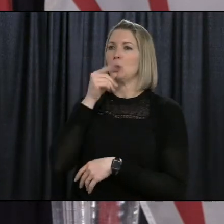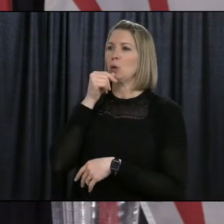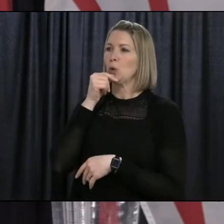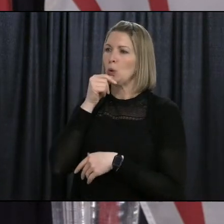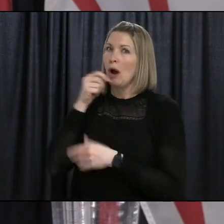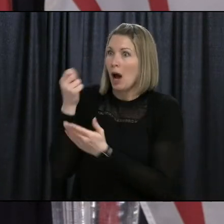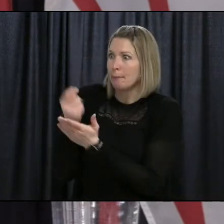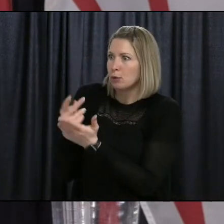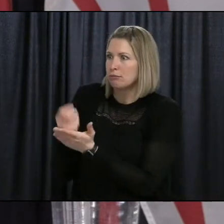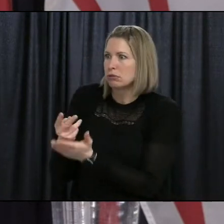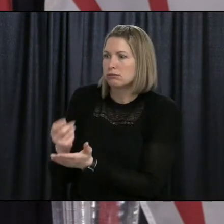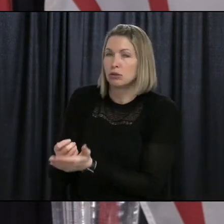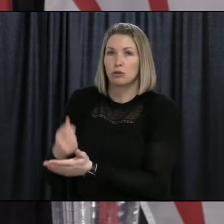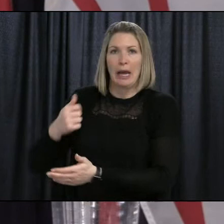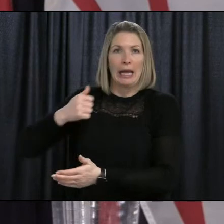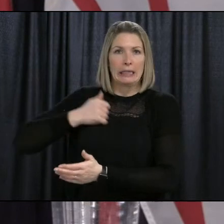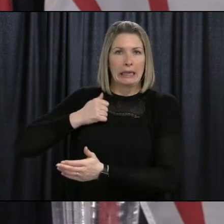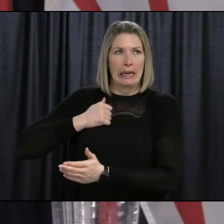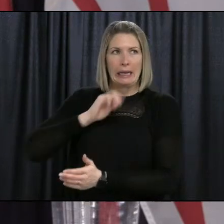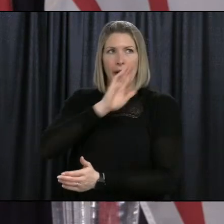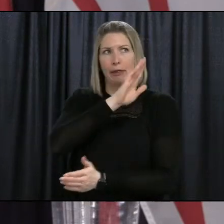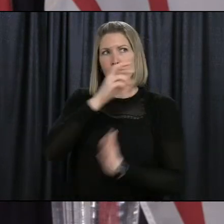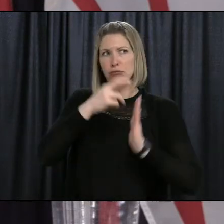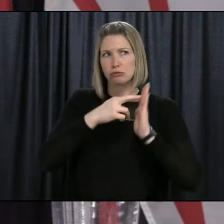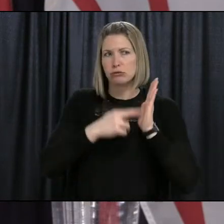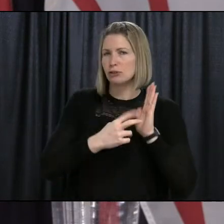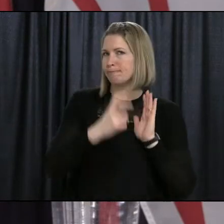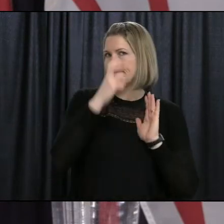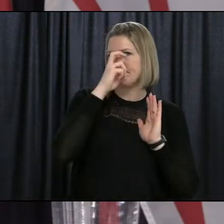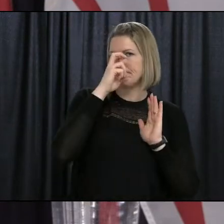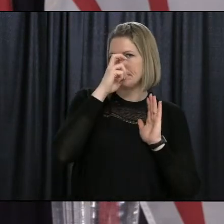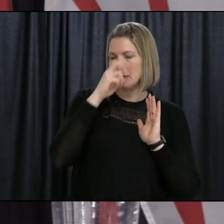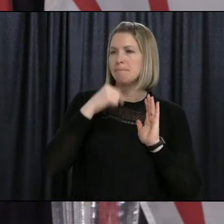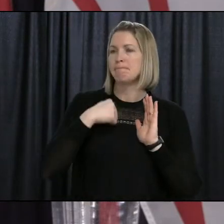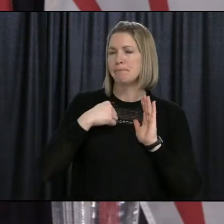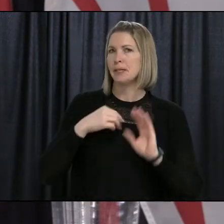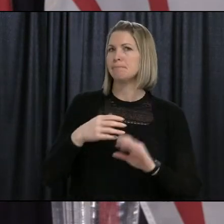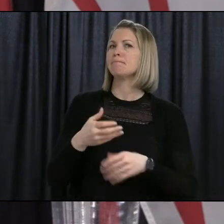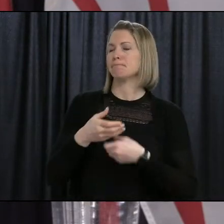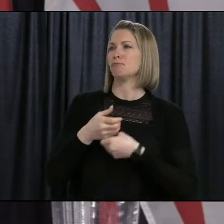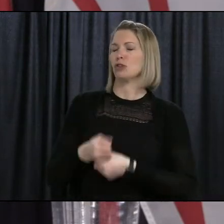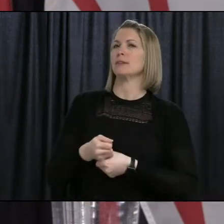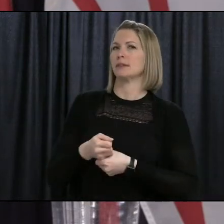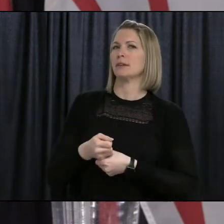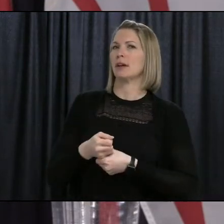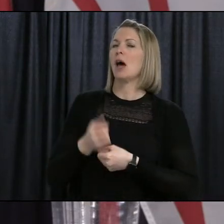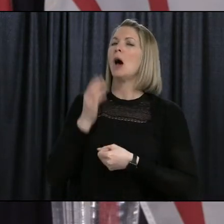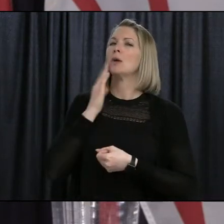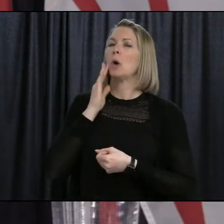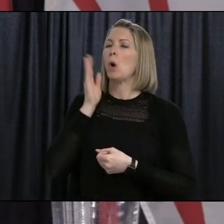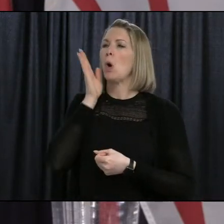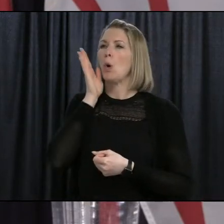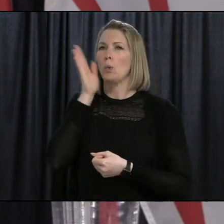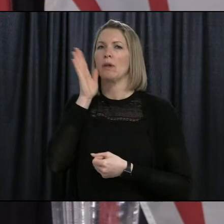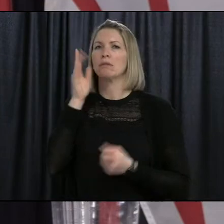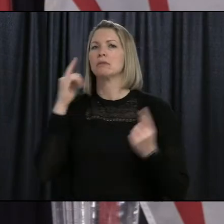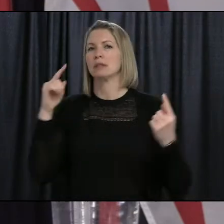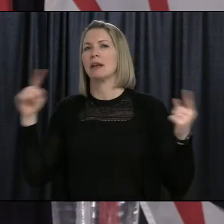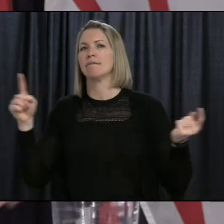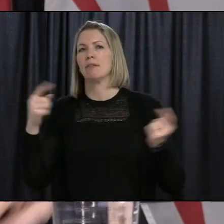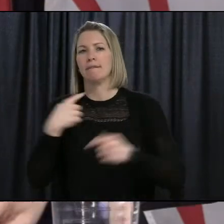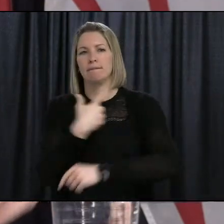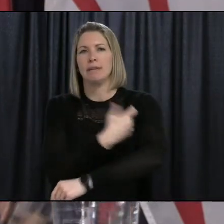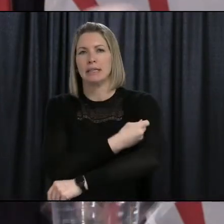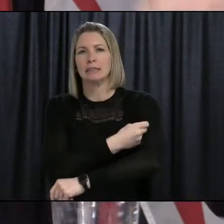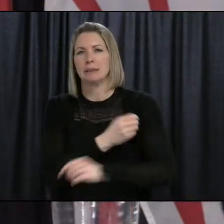being approved and the scale that's being exercised that we'll be able to achieve our goals.